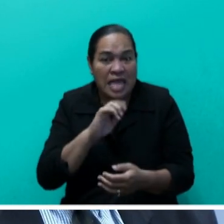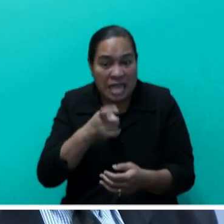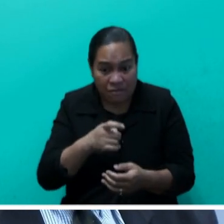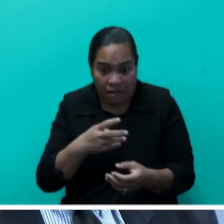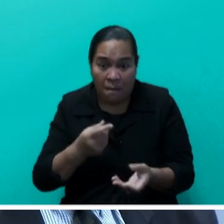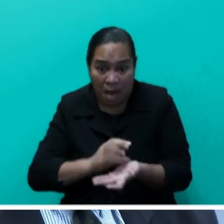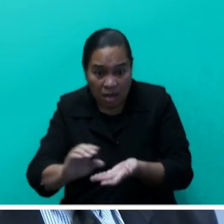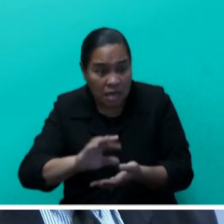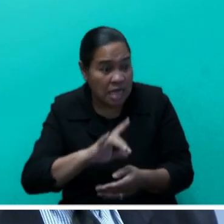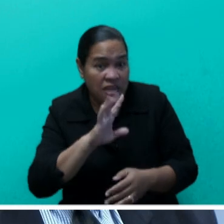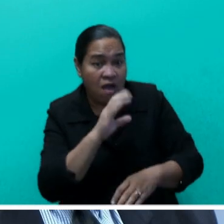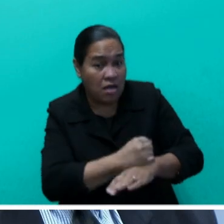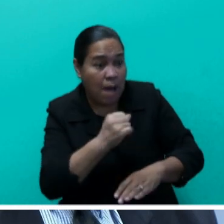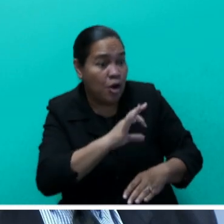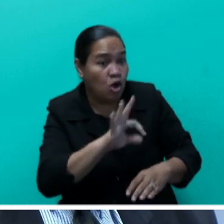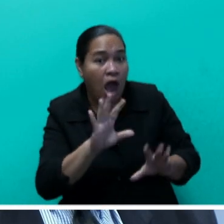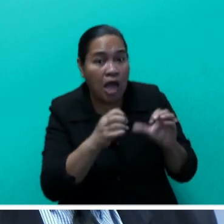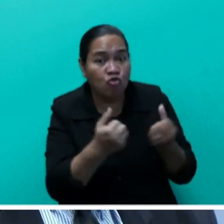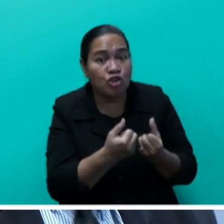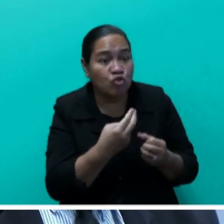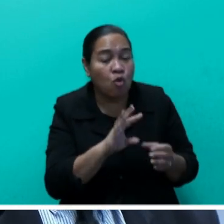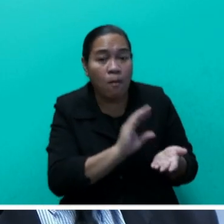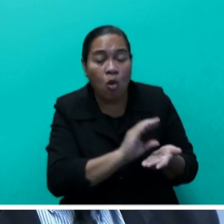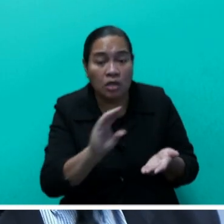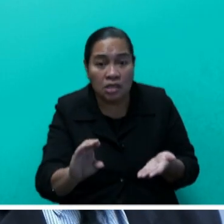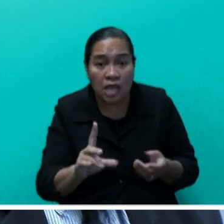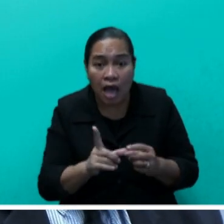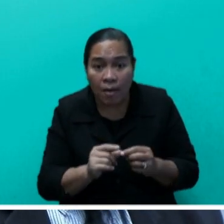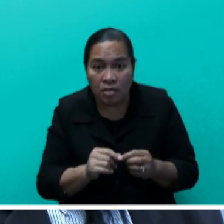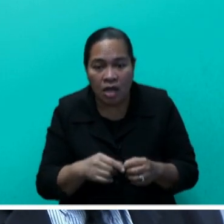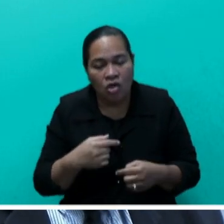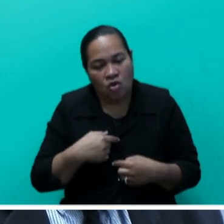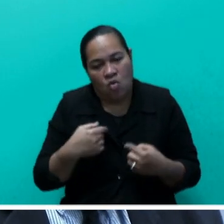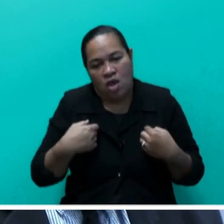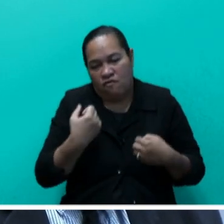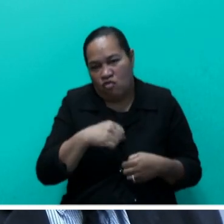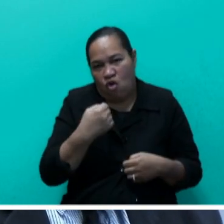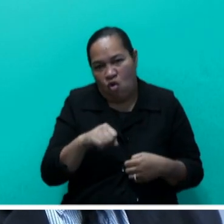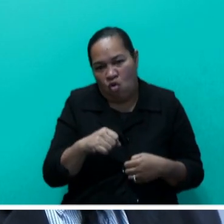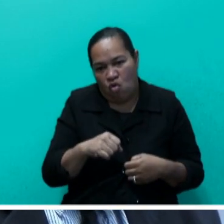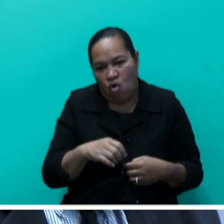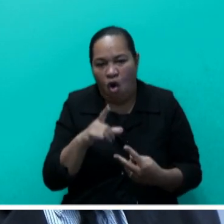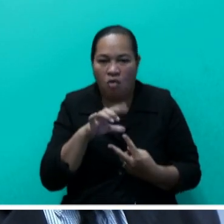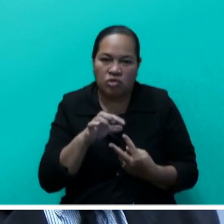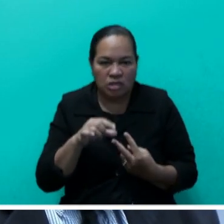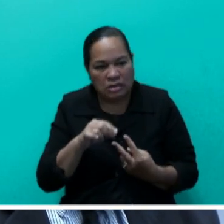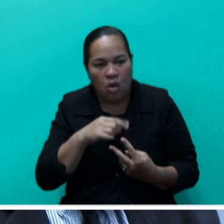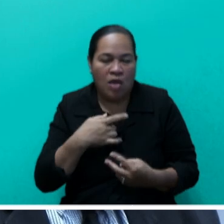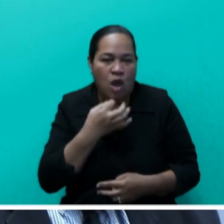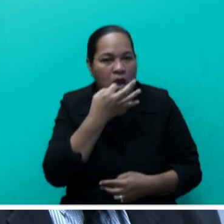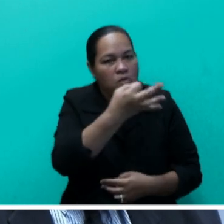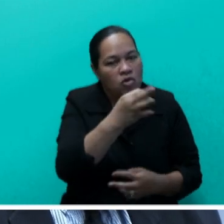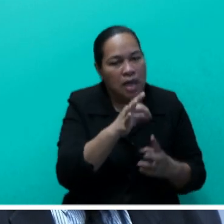government did not agree to the bonus. We had no option, sir, but to approach the Prime Minister to